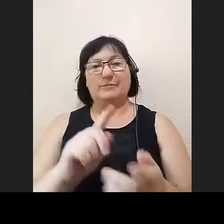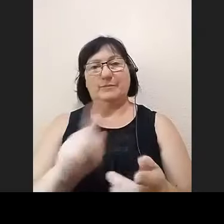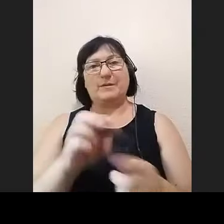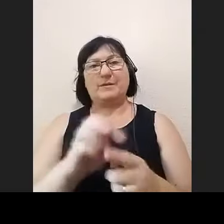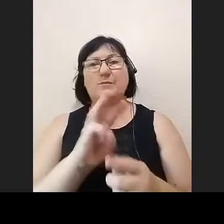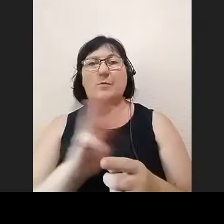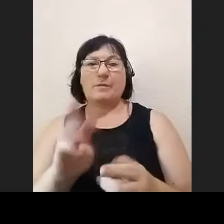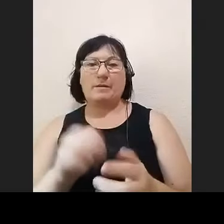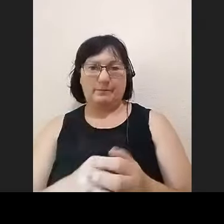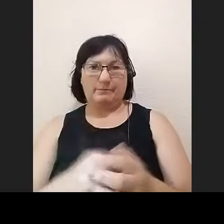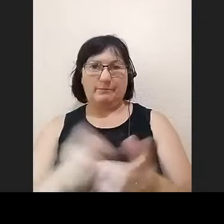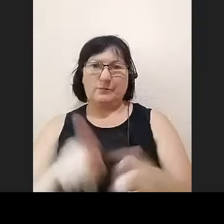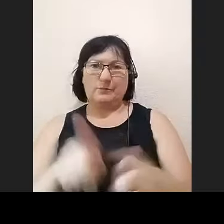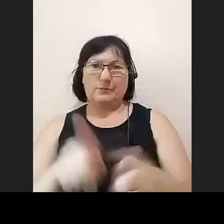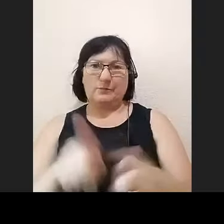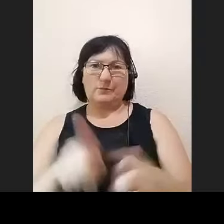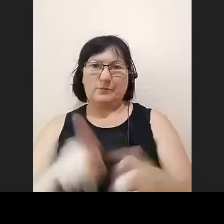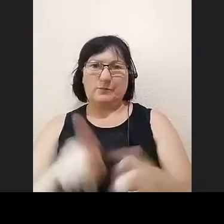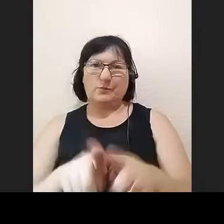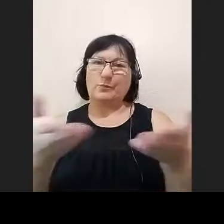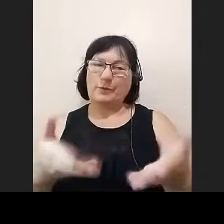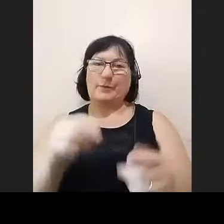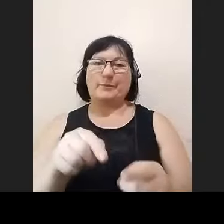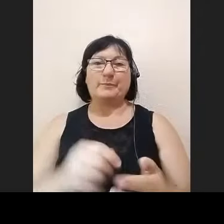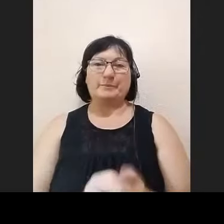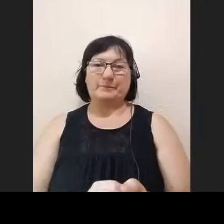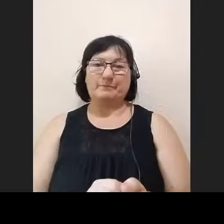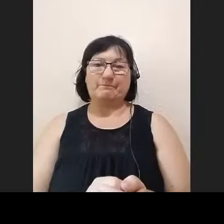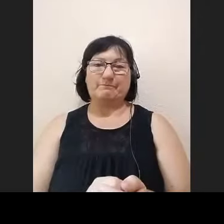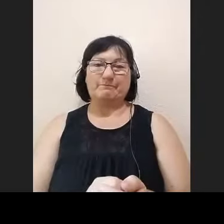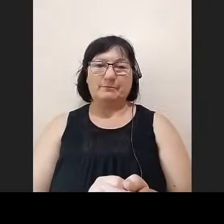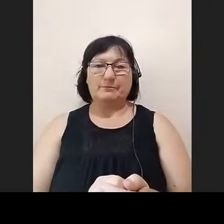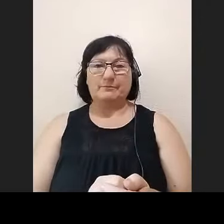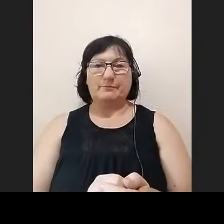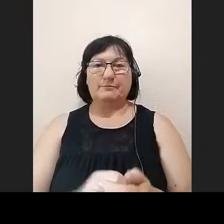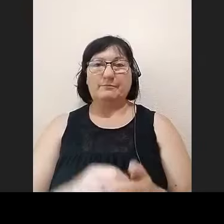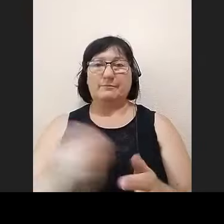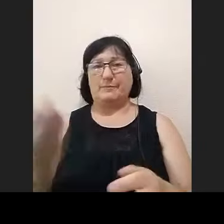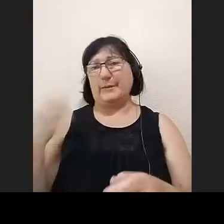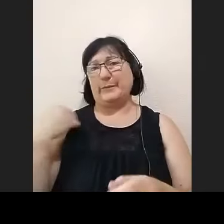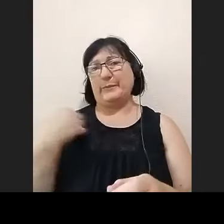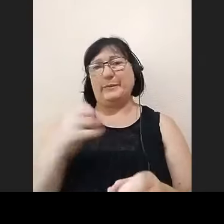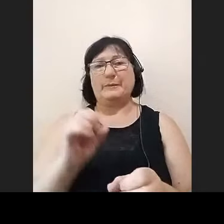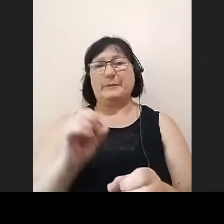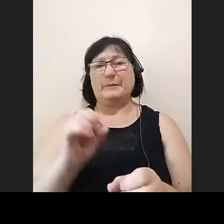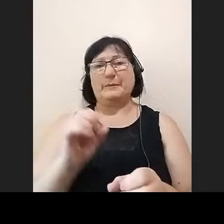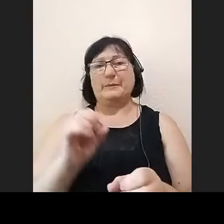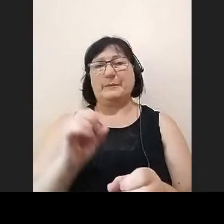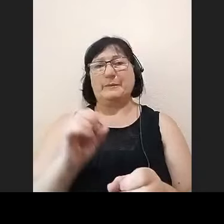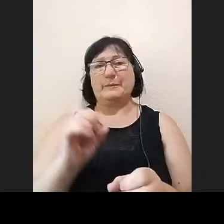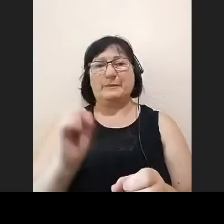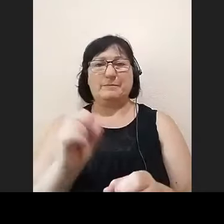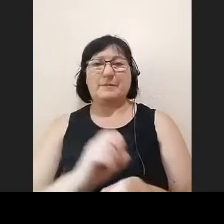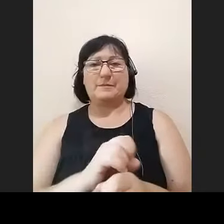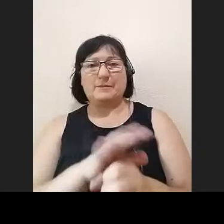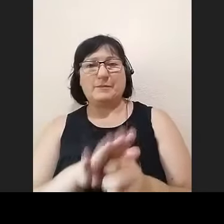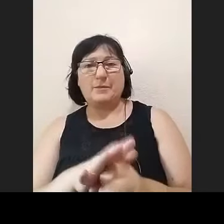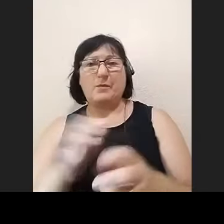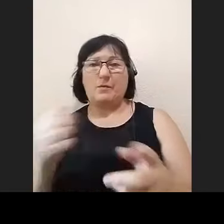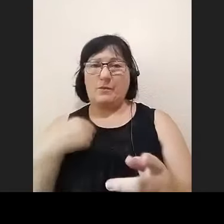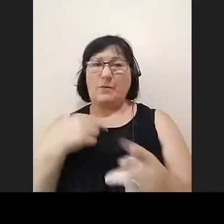event. As we emerge from the global pandemic, customs is uniquely positioned to contribute to bolstering